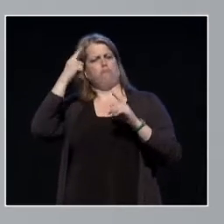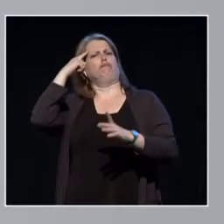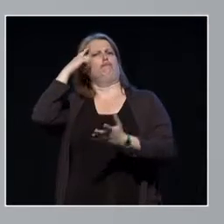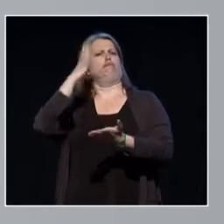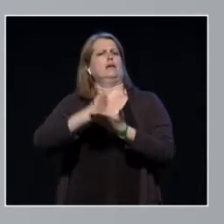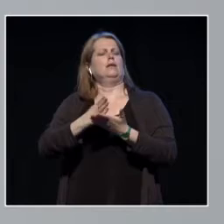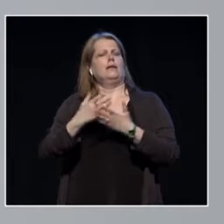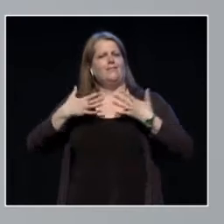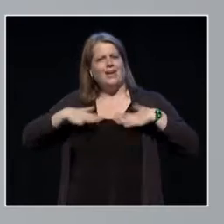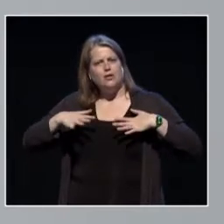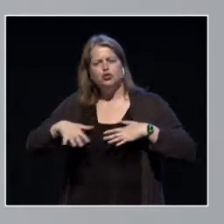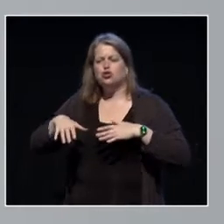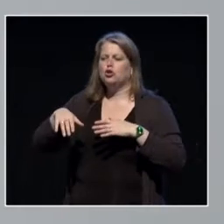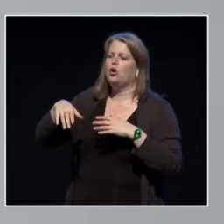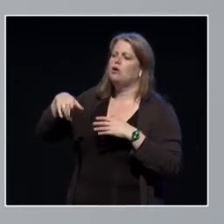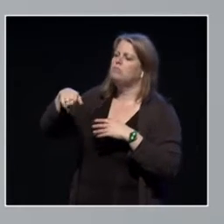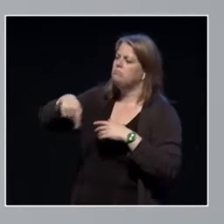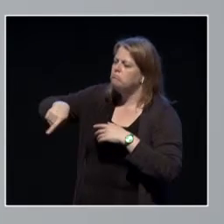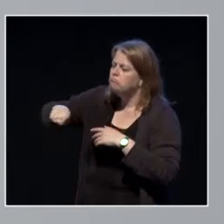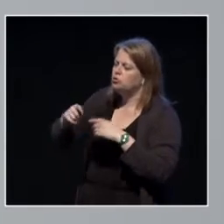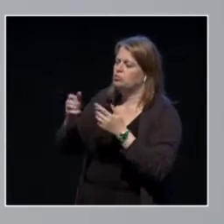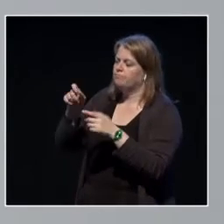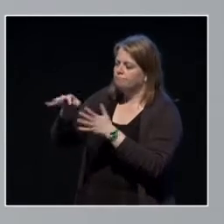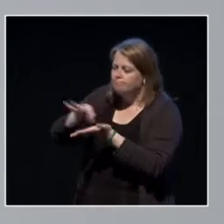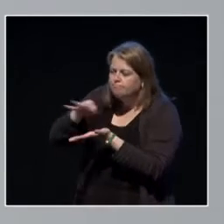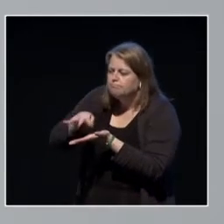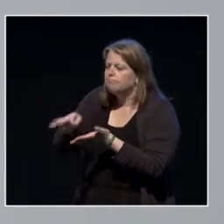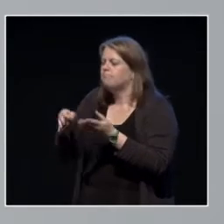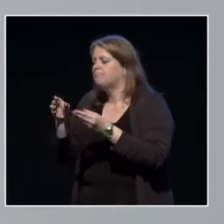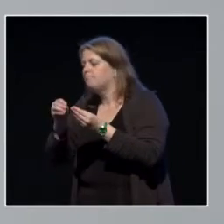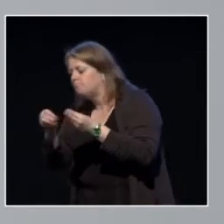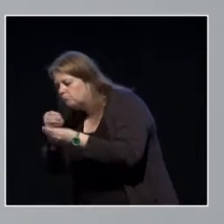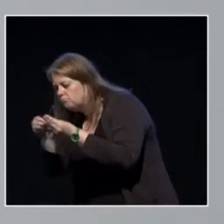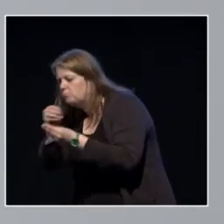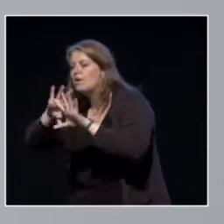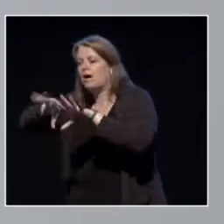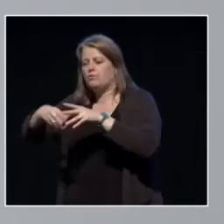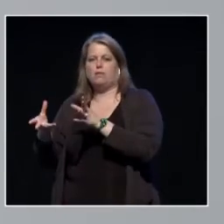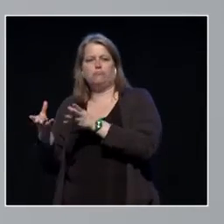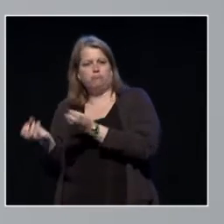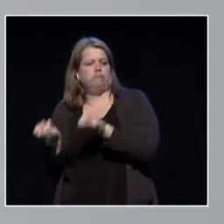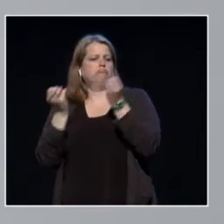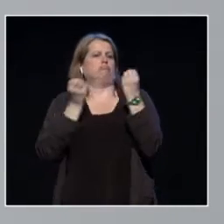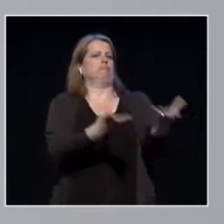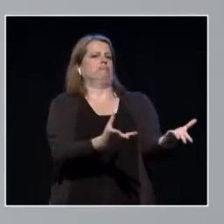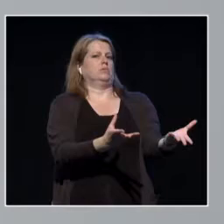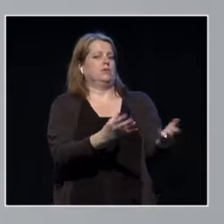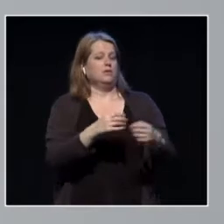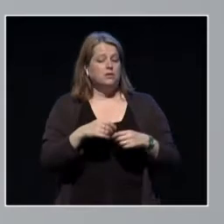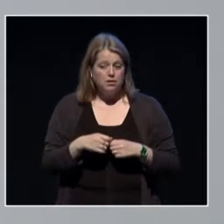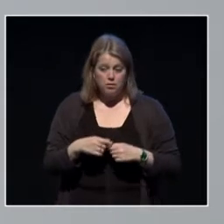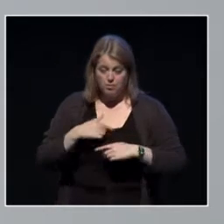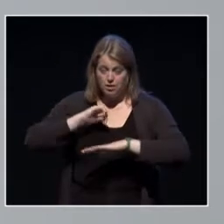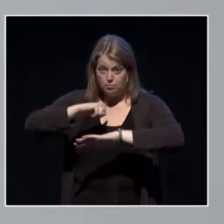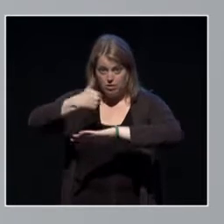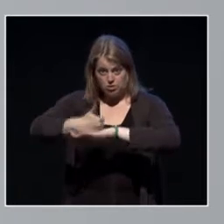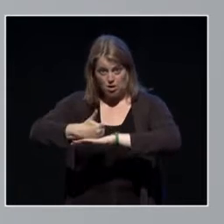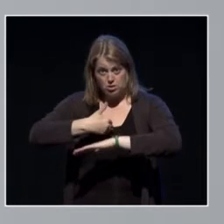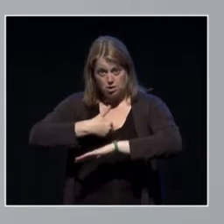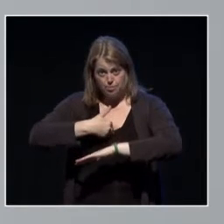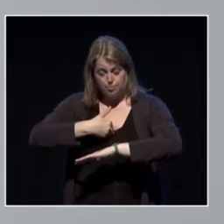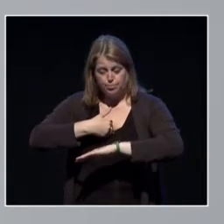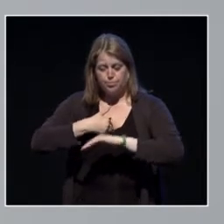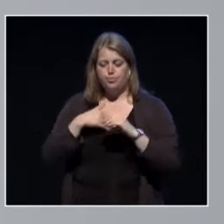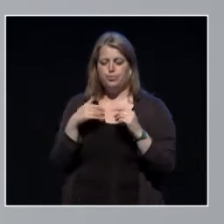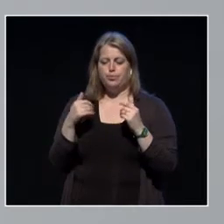our entrepreneurs work on them, and we ship it back. But most importantly, what my startup does is they